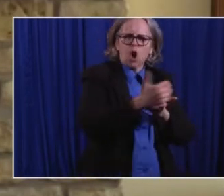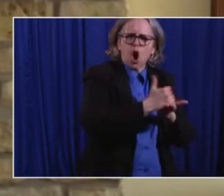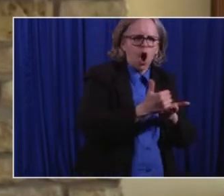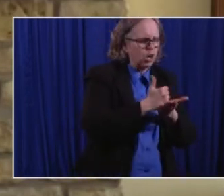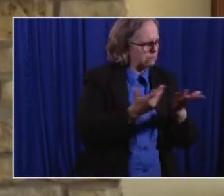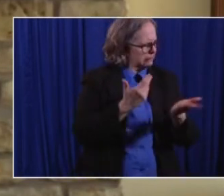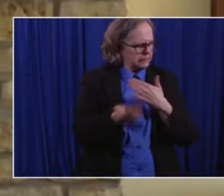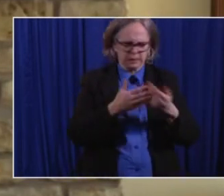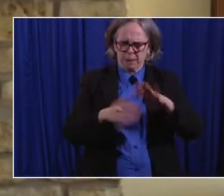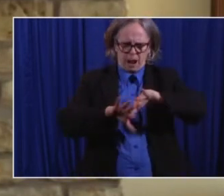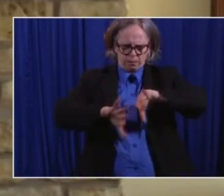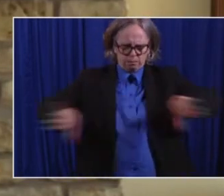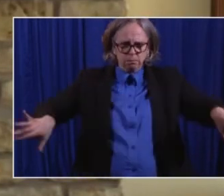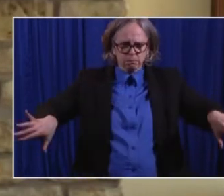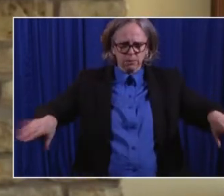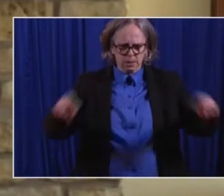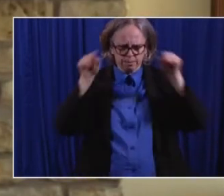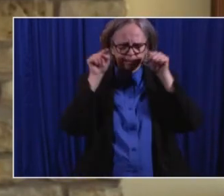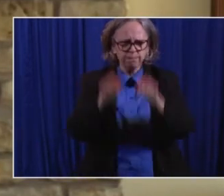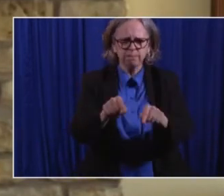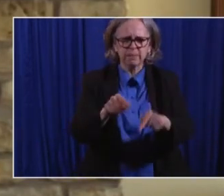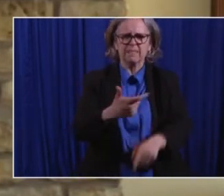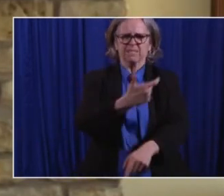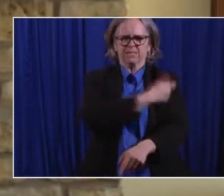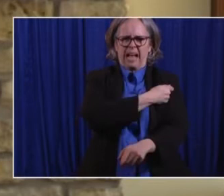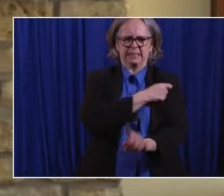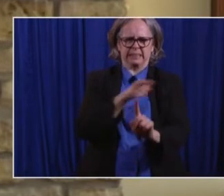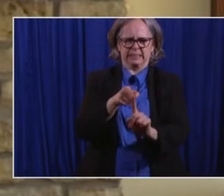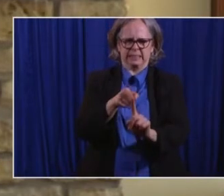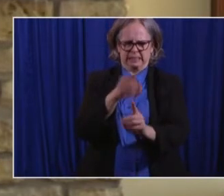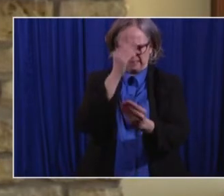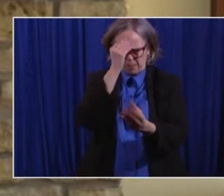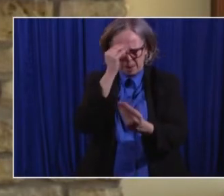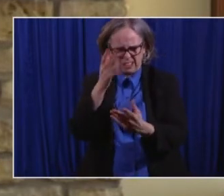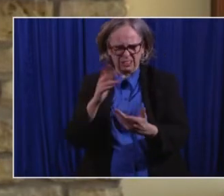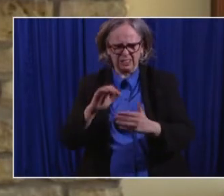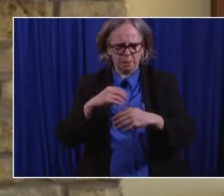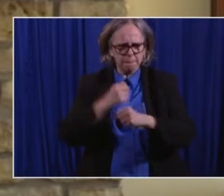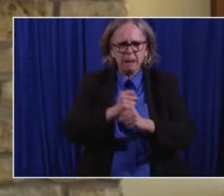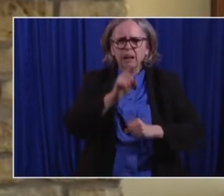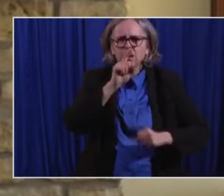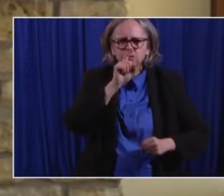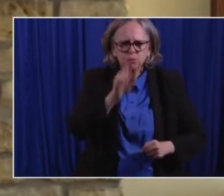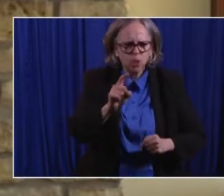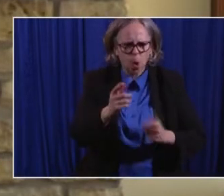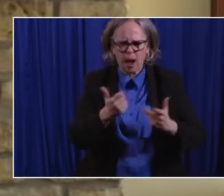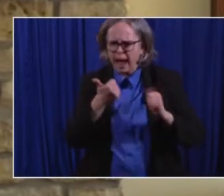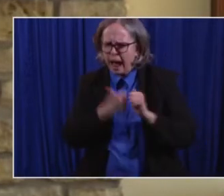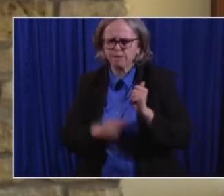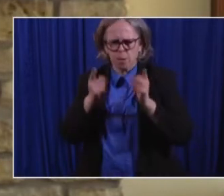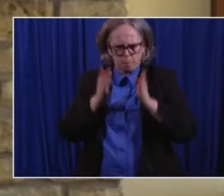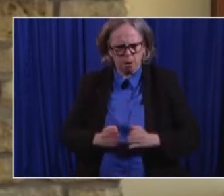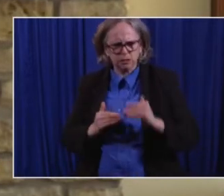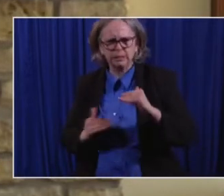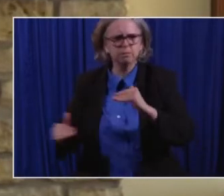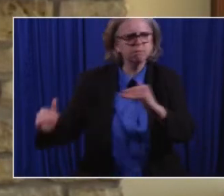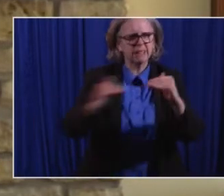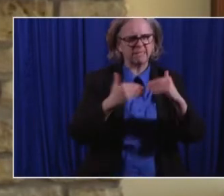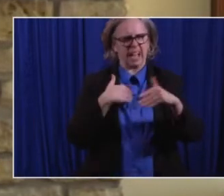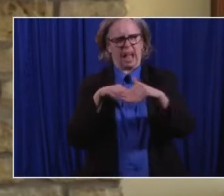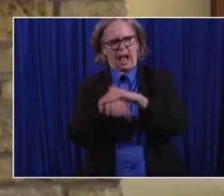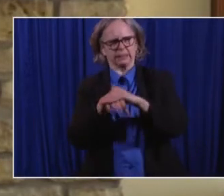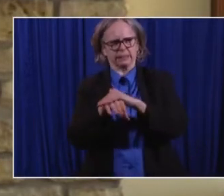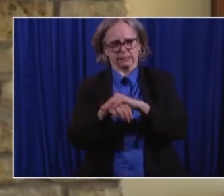steps to ensure there's equal access to vaccines and education about them. Among those efforts is our partnership with our